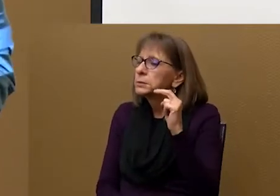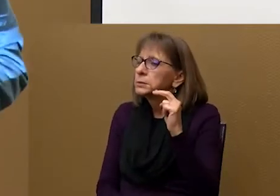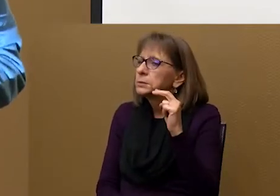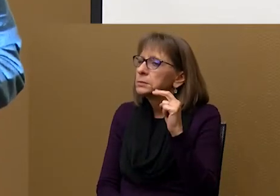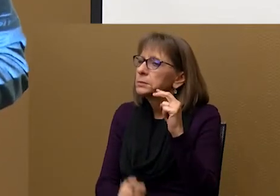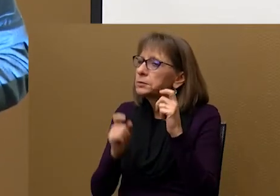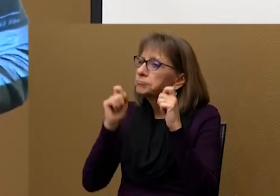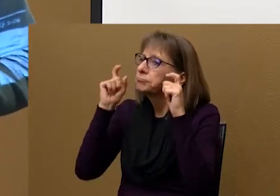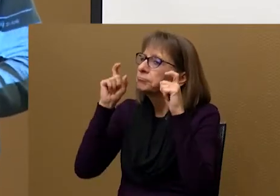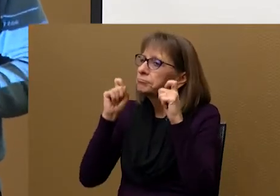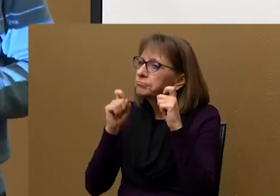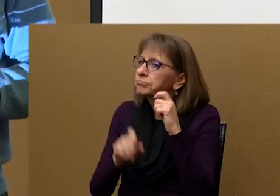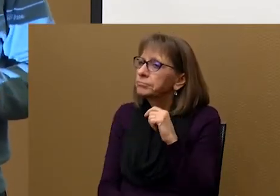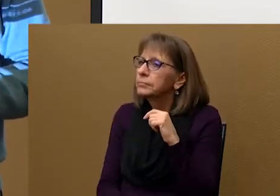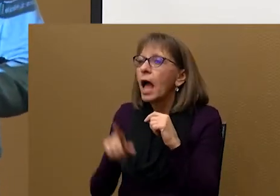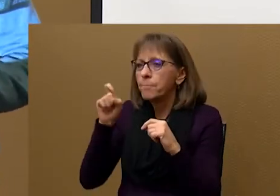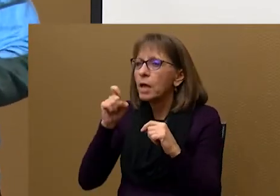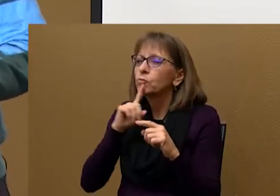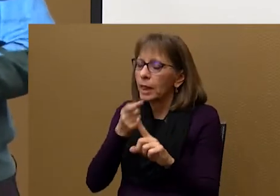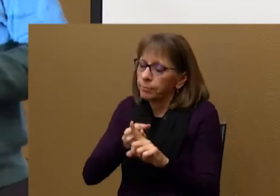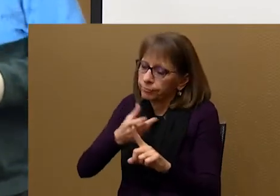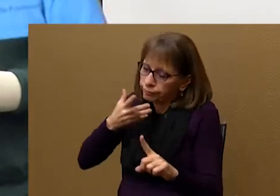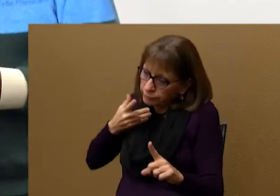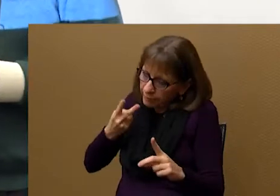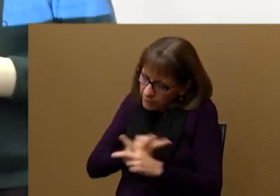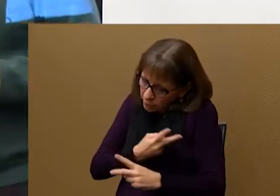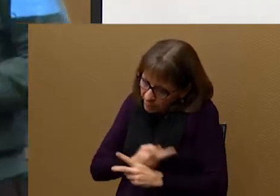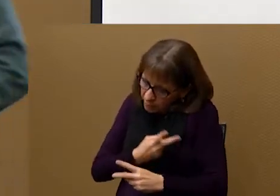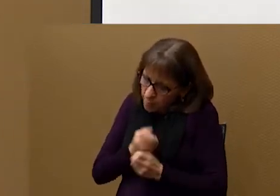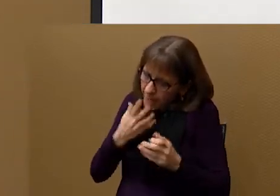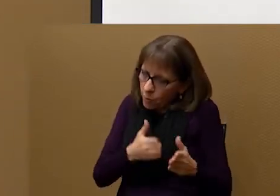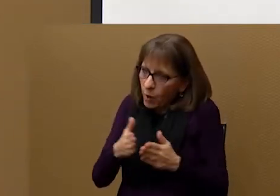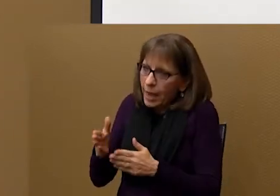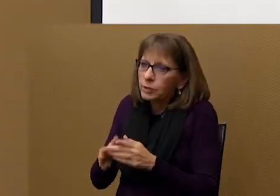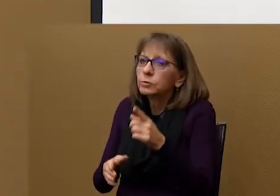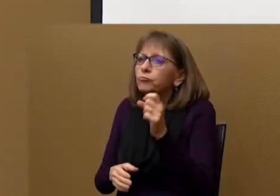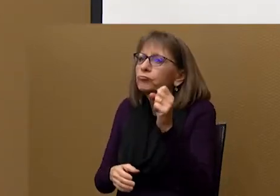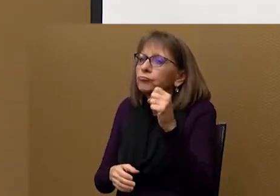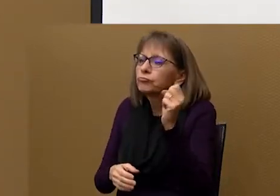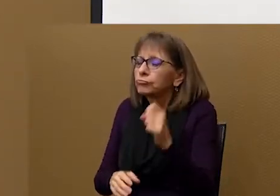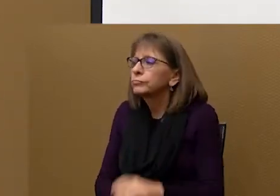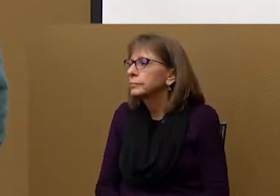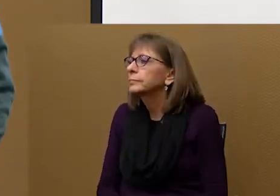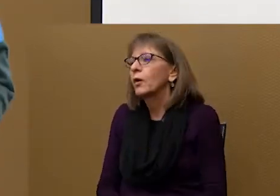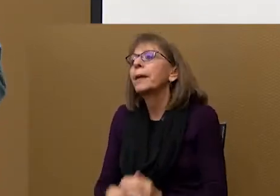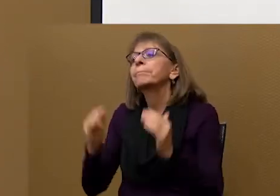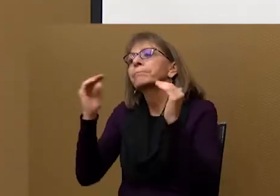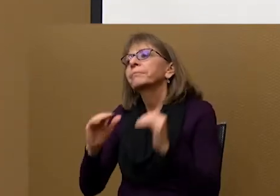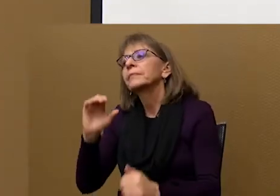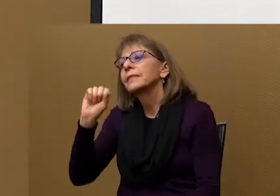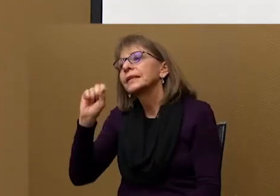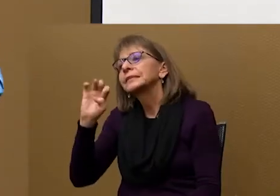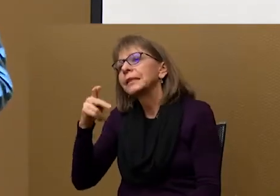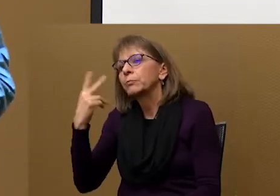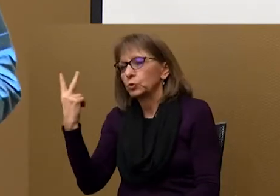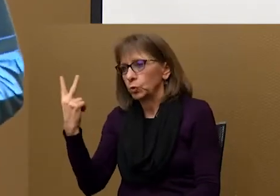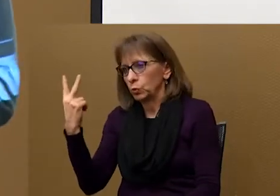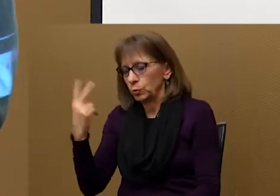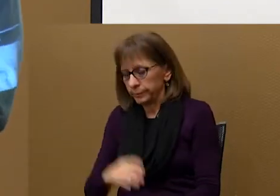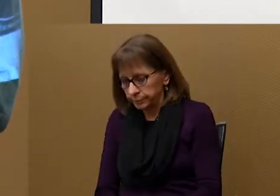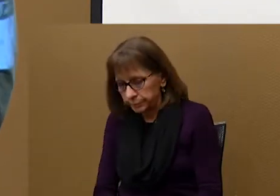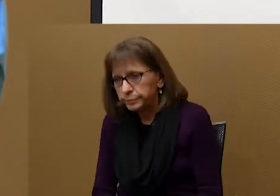a lot of ways, I think. So let's go on to step 2 because of time. So you empathize, first